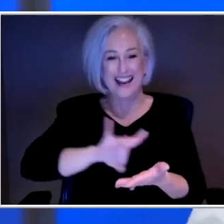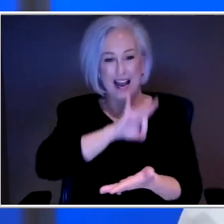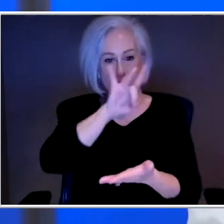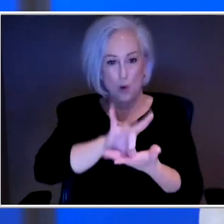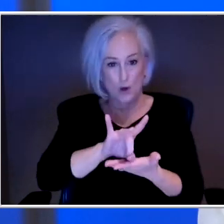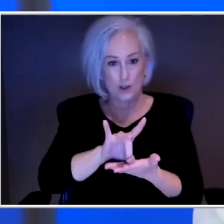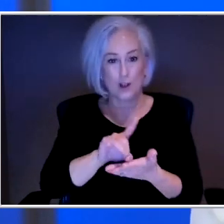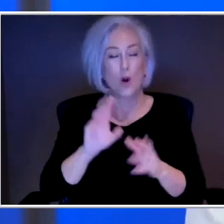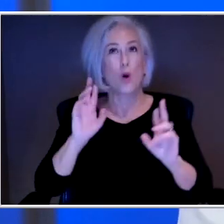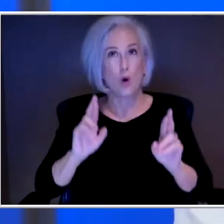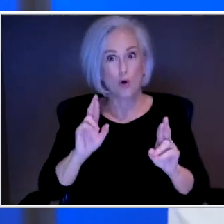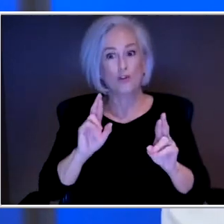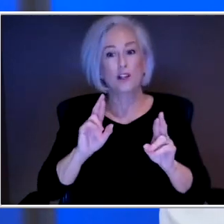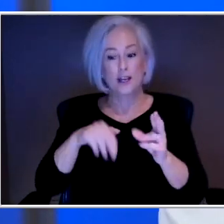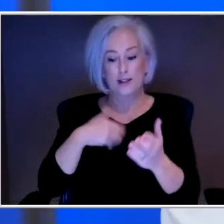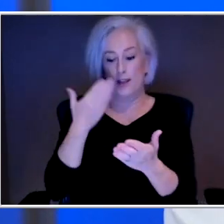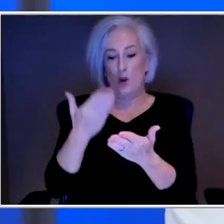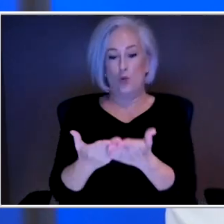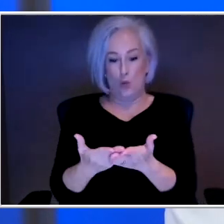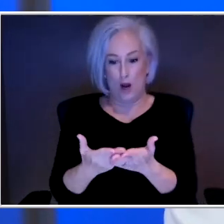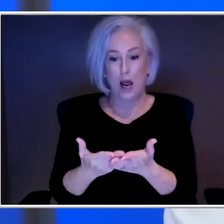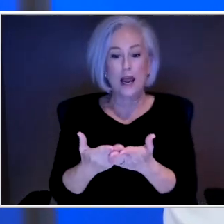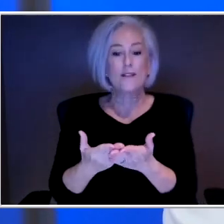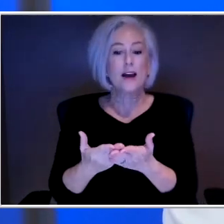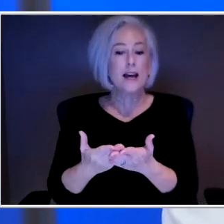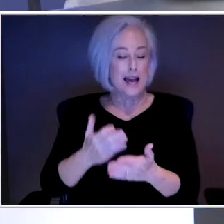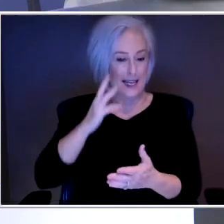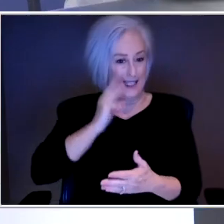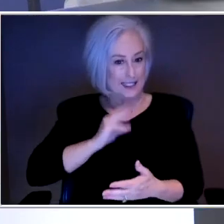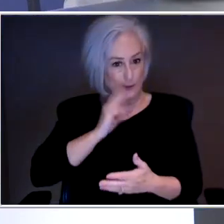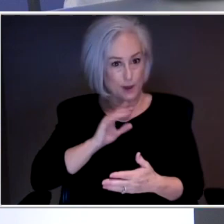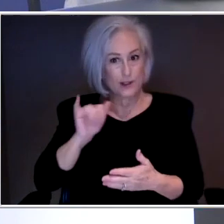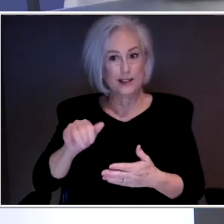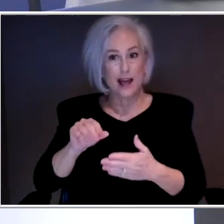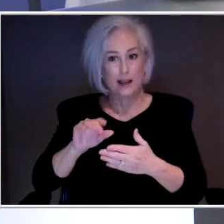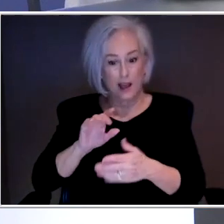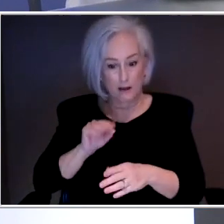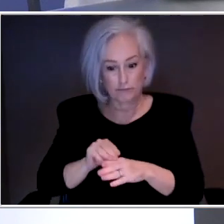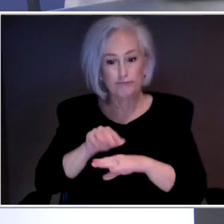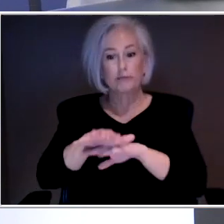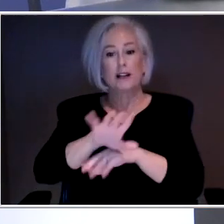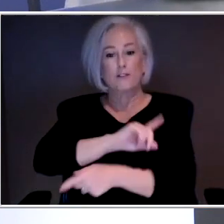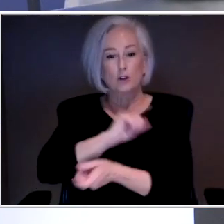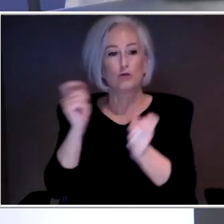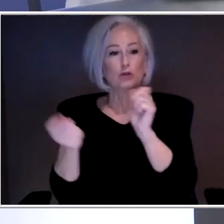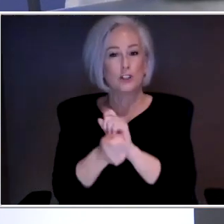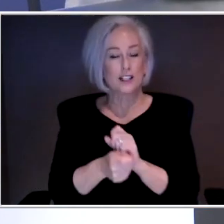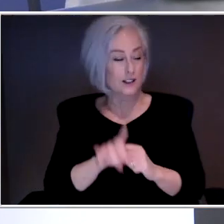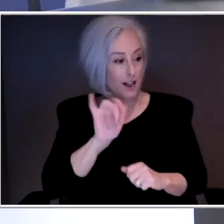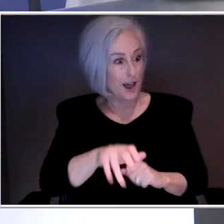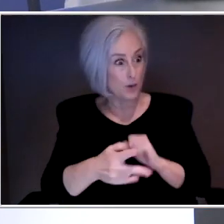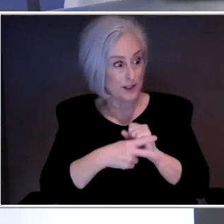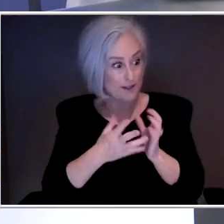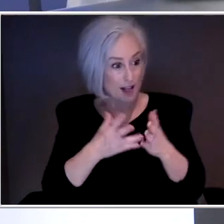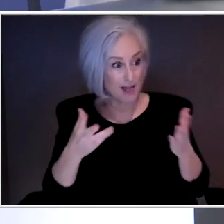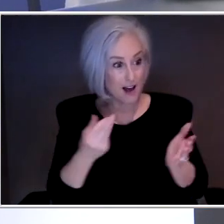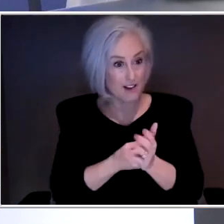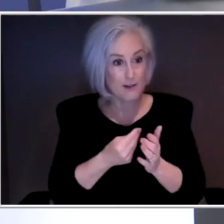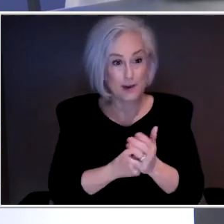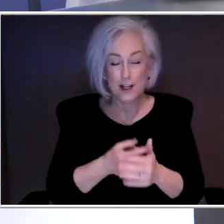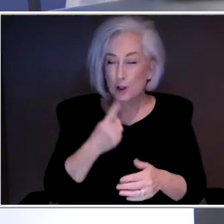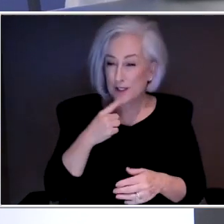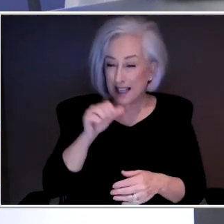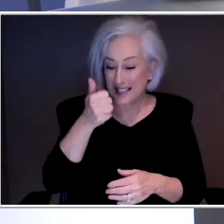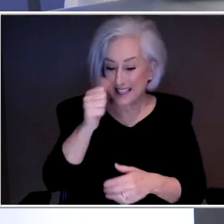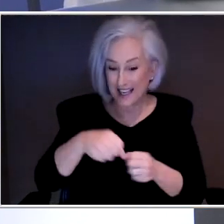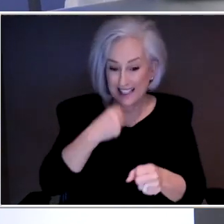for them to kind of go in and implement some of these psychotherapeutic changes. That would save a lot of money. Yeah. Did you say 10 years of therapy? Yeah, that's like 10 years of